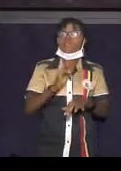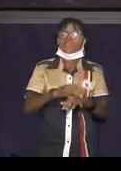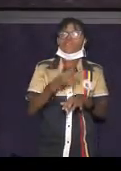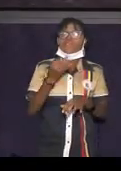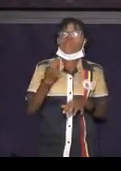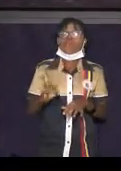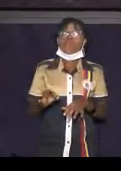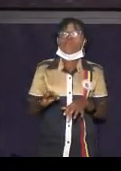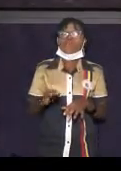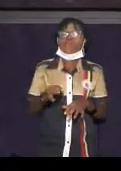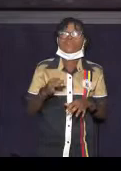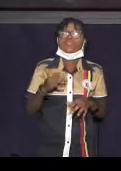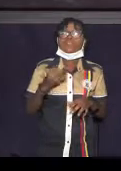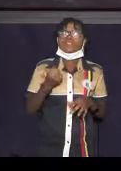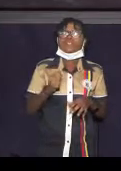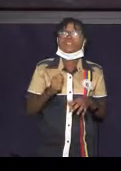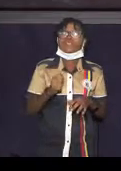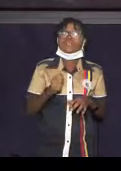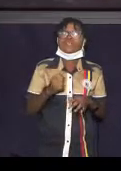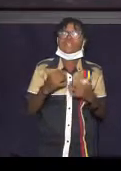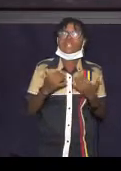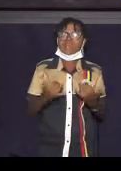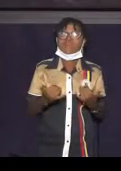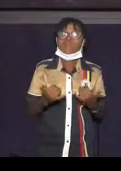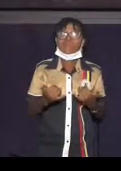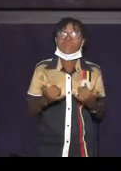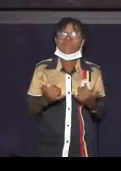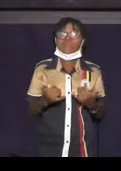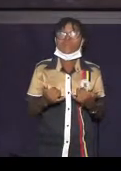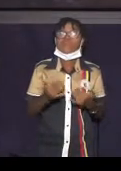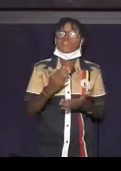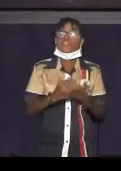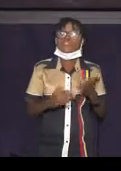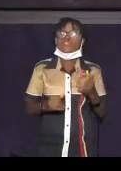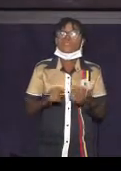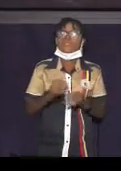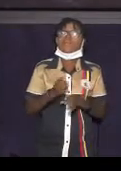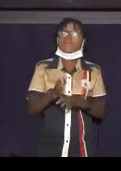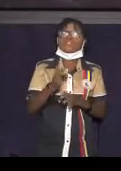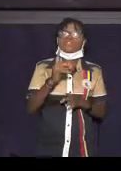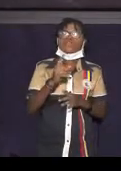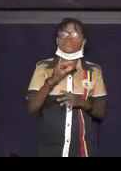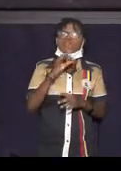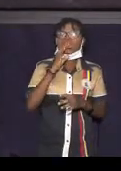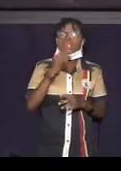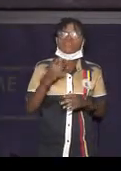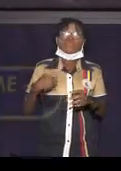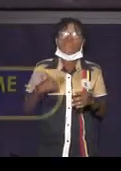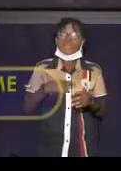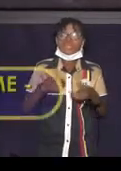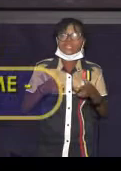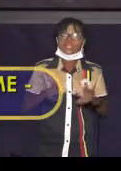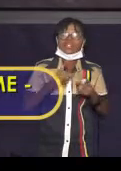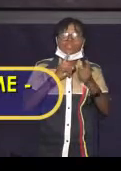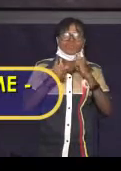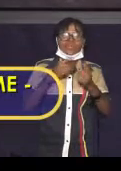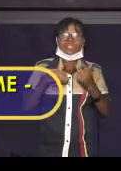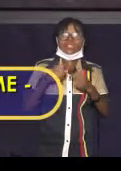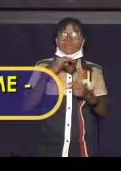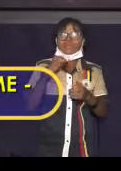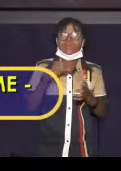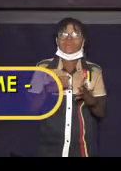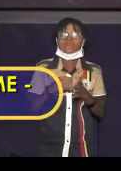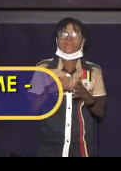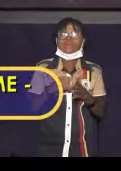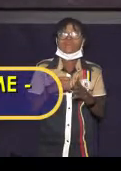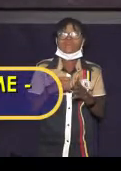looked at the health effect, the socioeconomic effect now. So major socioeconomic effect of drug abuse, we are still talking about the effect of drug